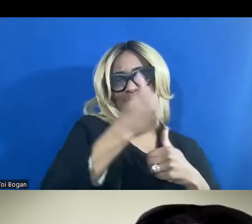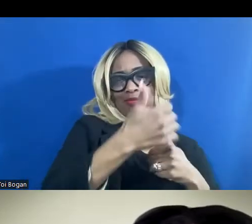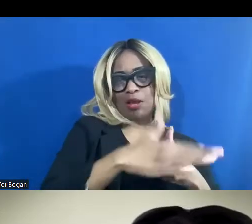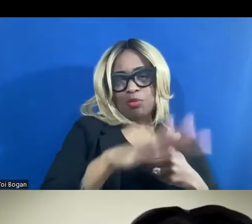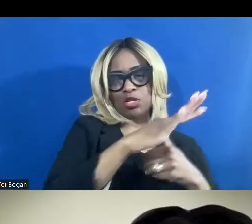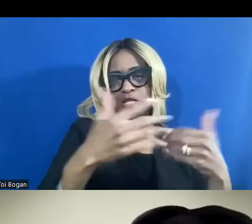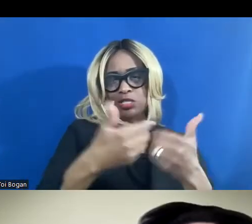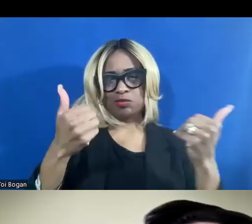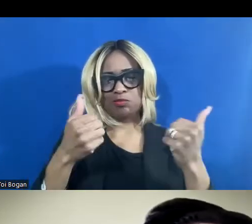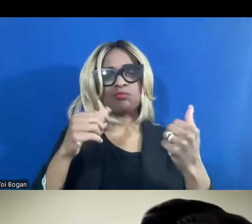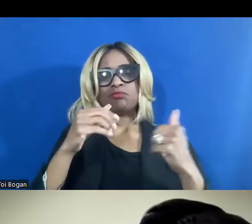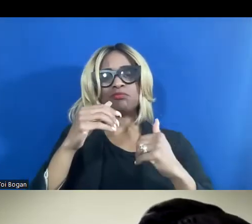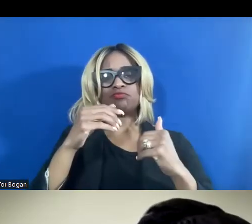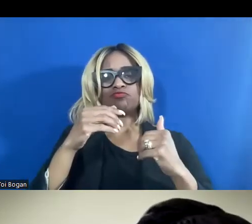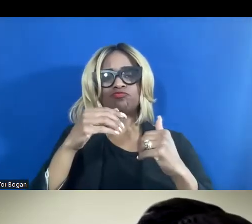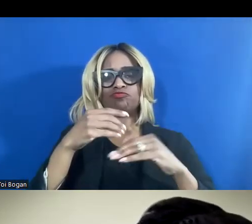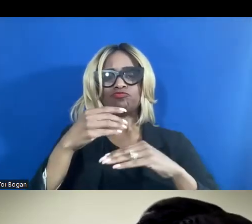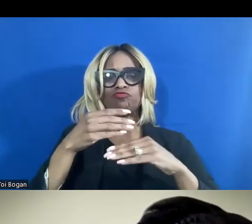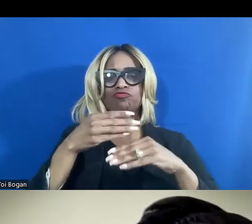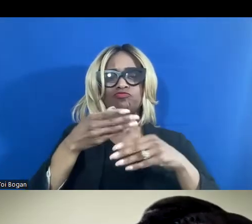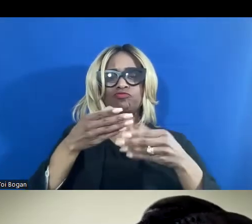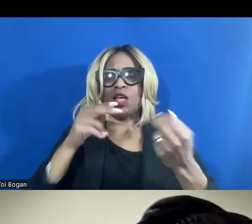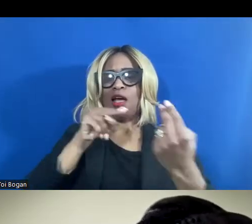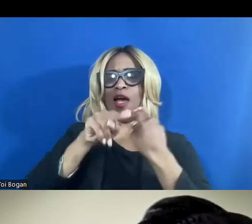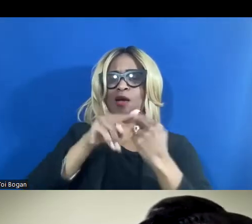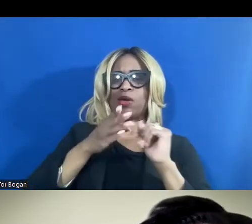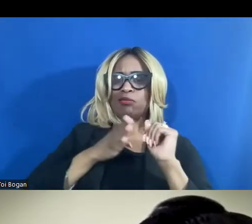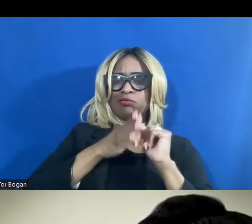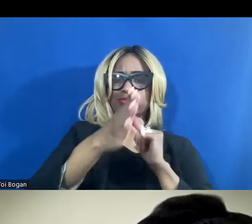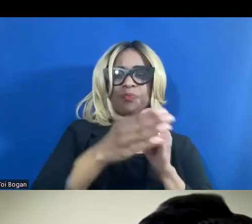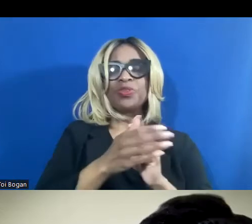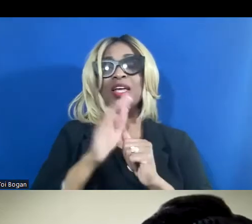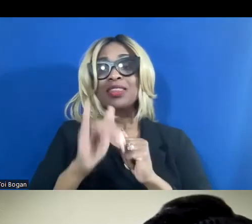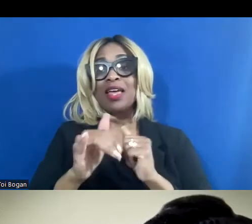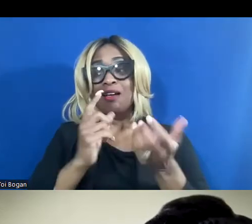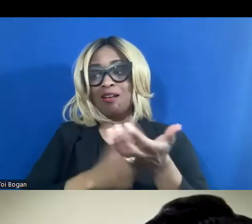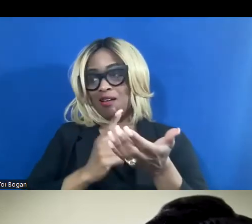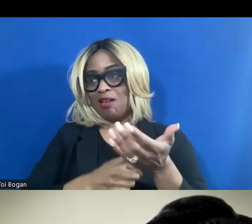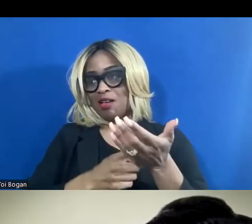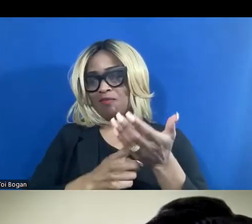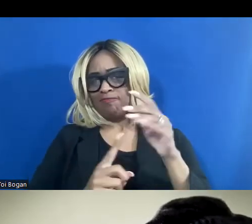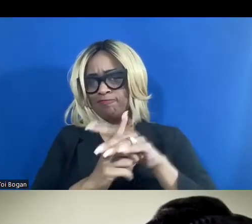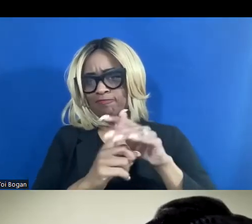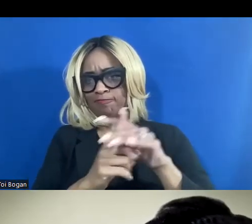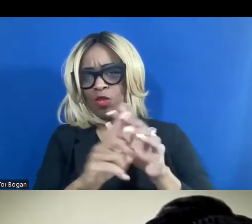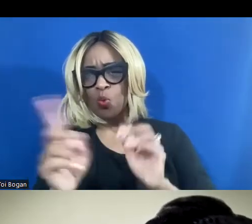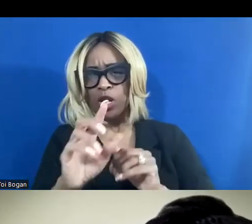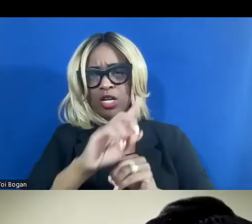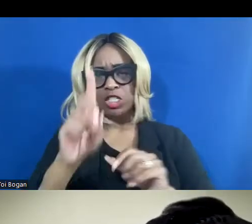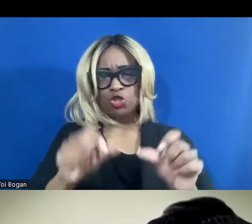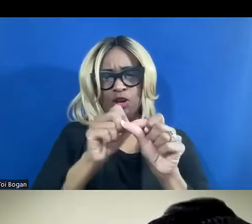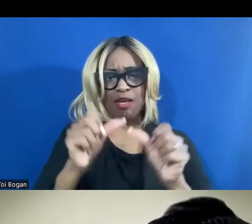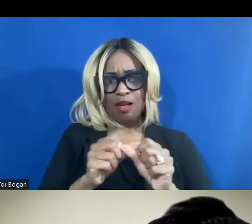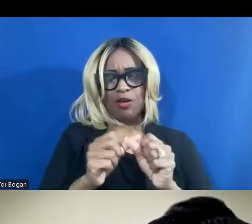And we've seen this discussion come up specifically in the Detroit area with